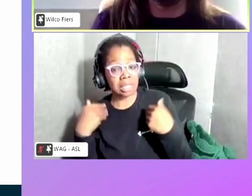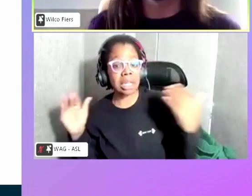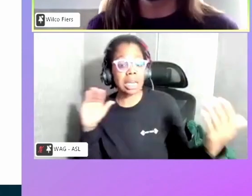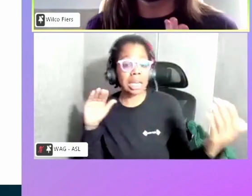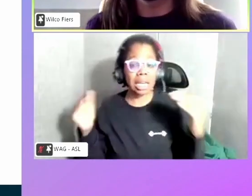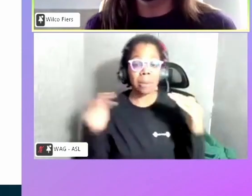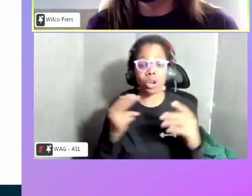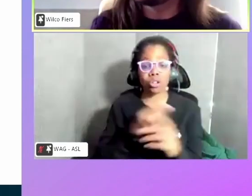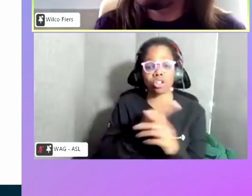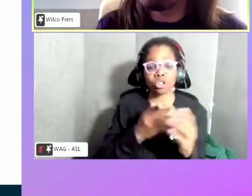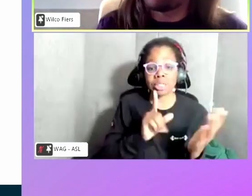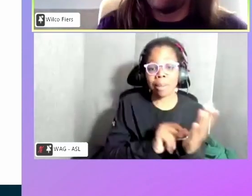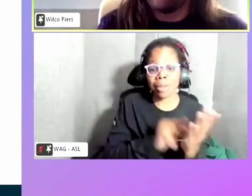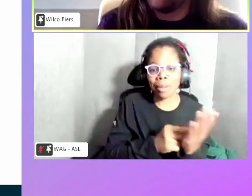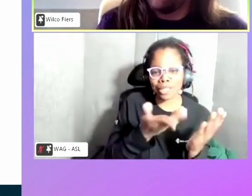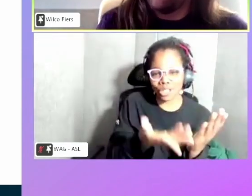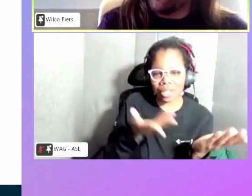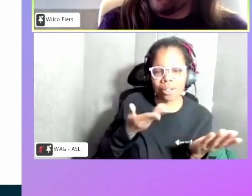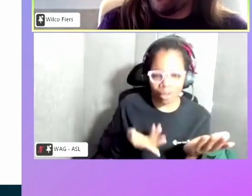the users that publish things on a platform?